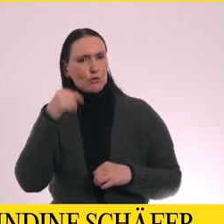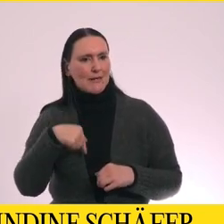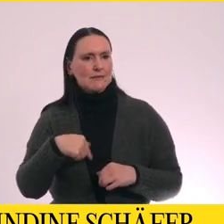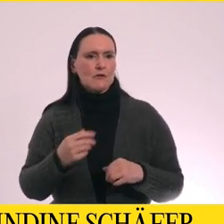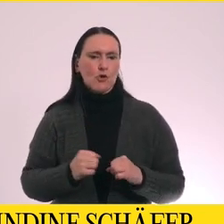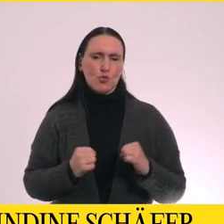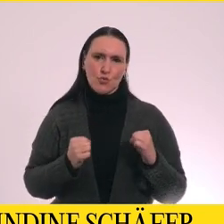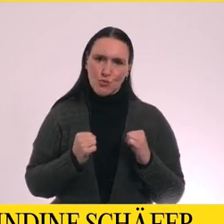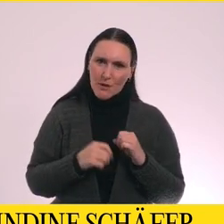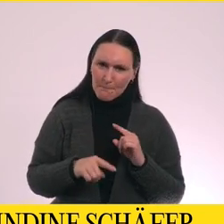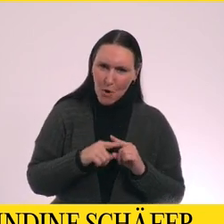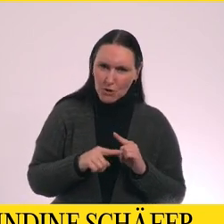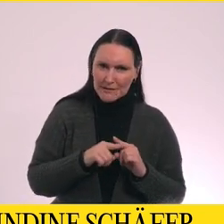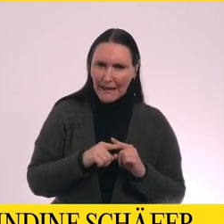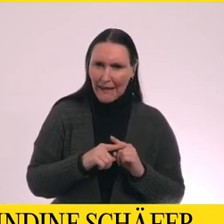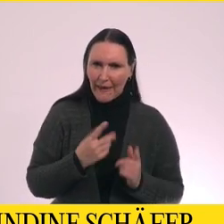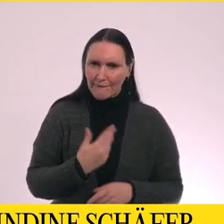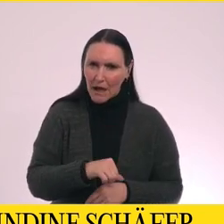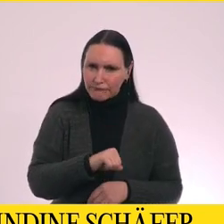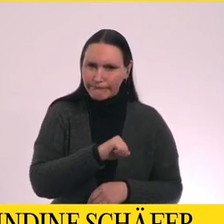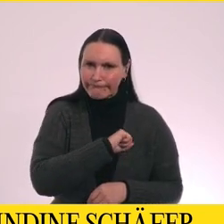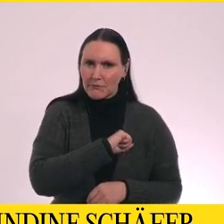because Carl's not had the same sort of